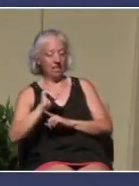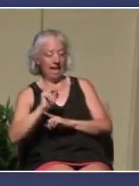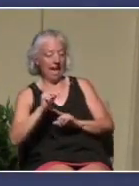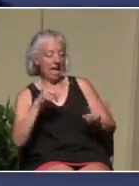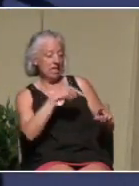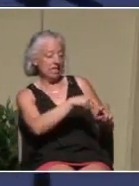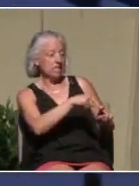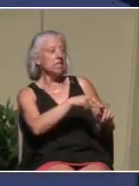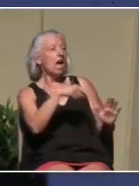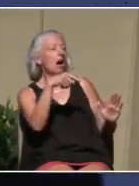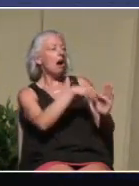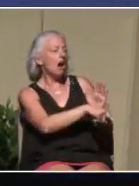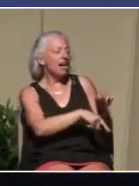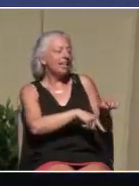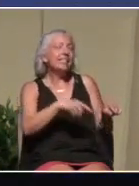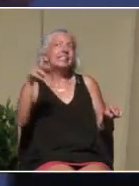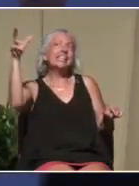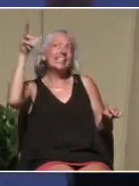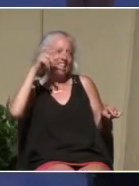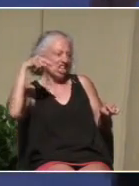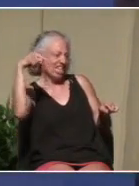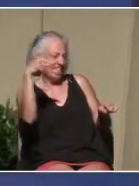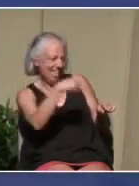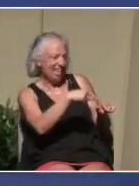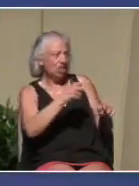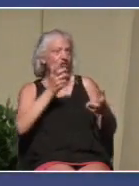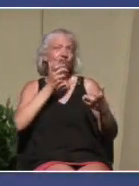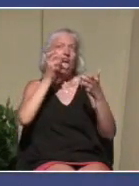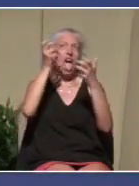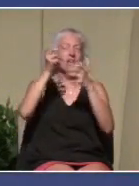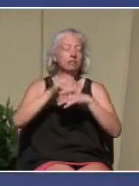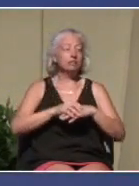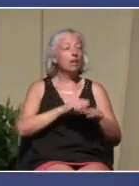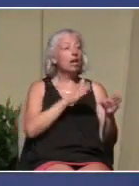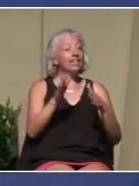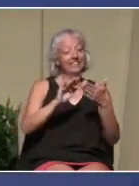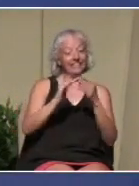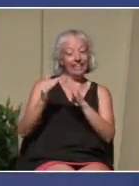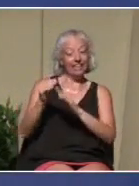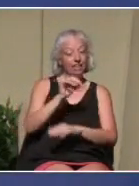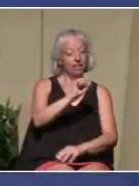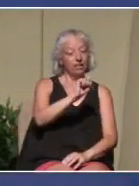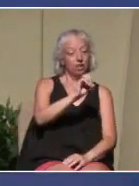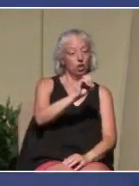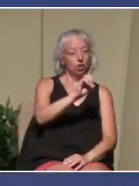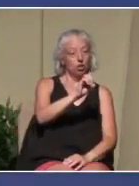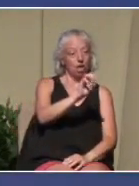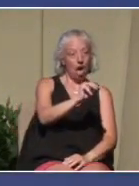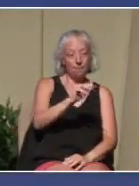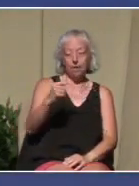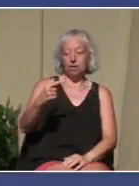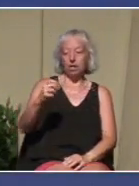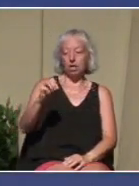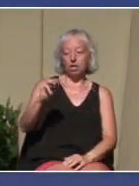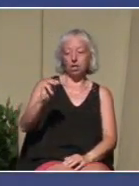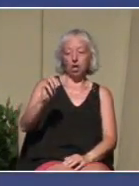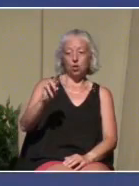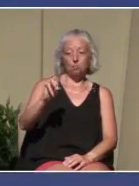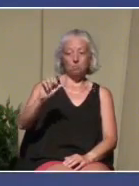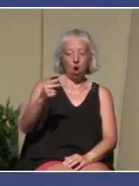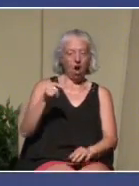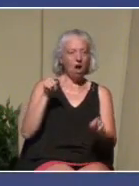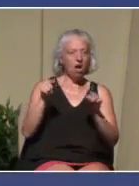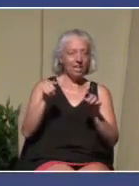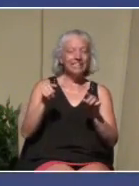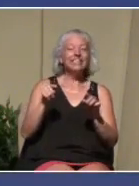God hears the cries of Sodom and Gomorrah for their, not only their immorality, but their injustice, Ezekiel says, their